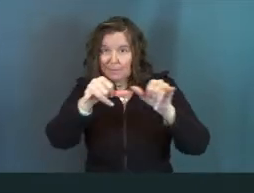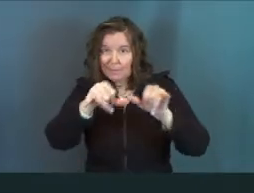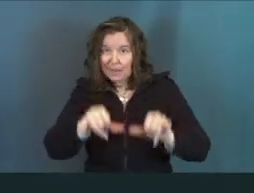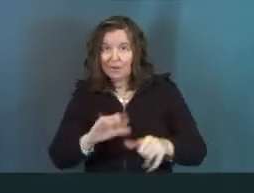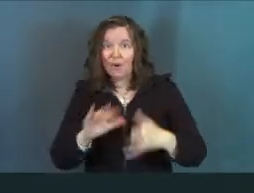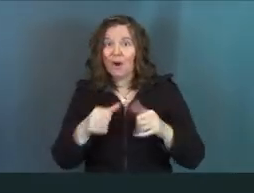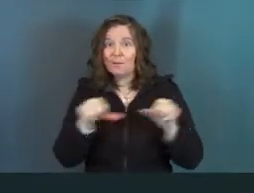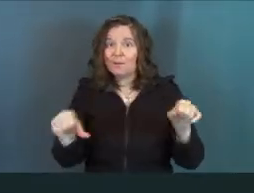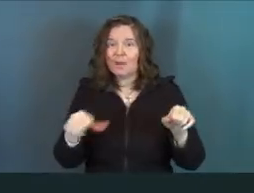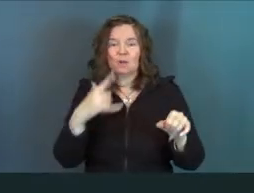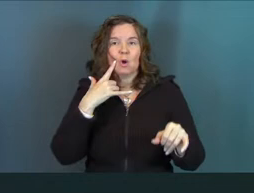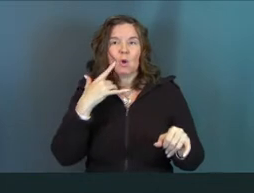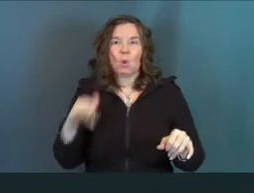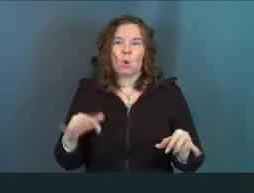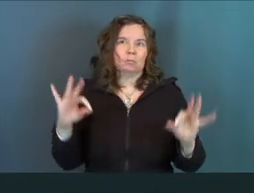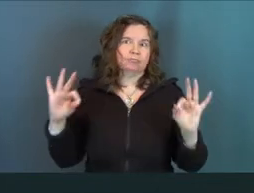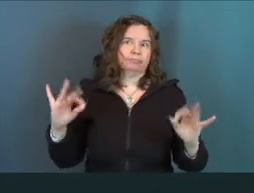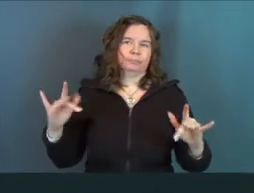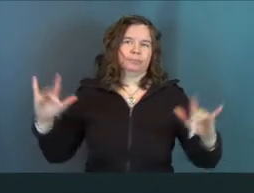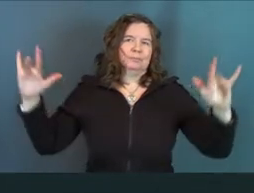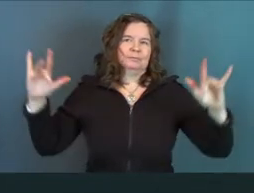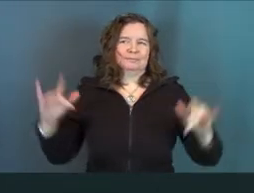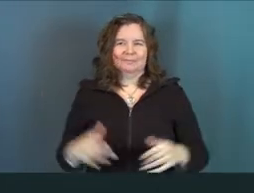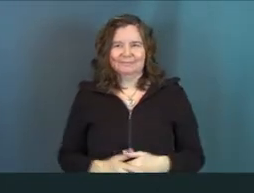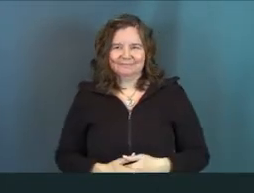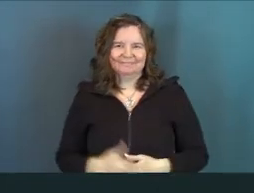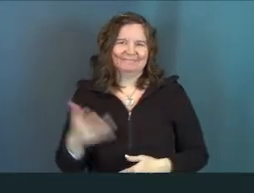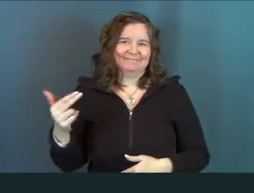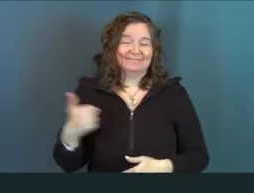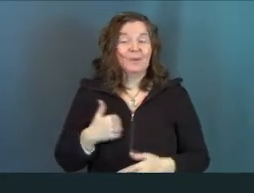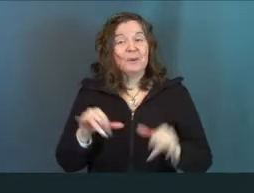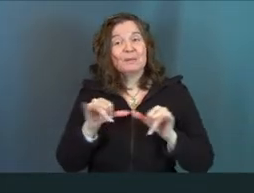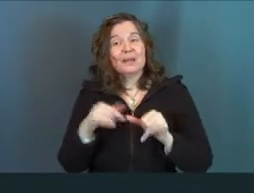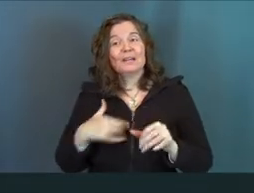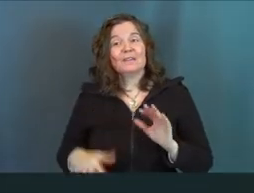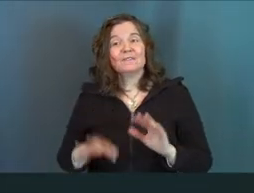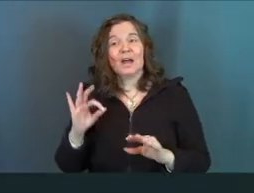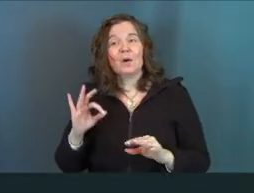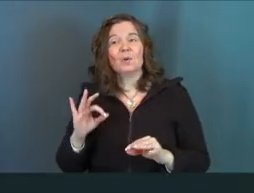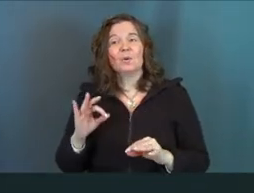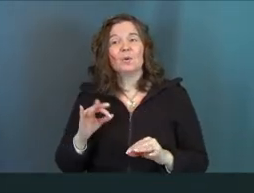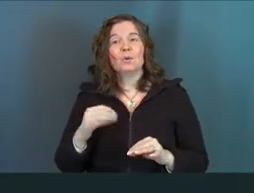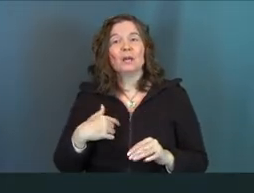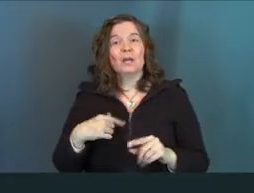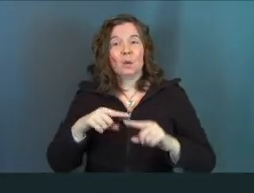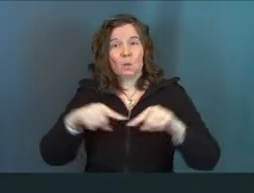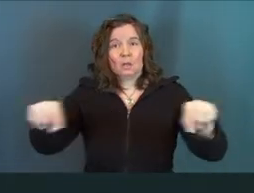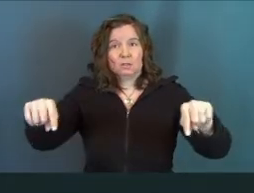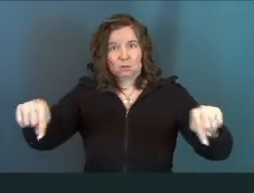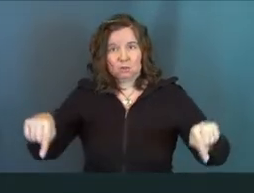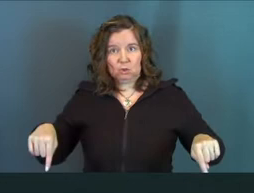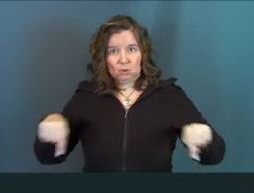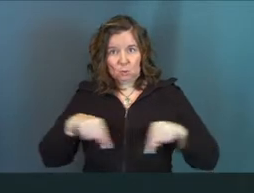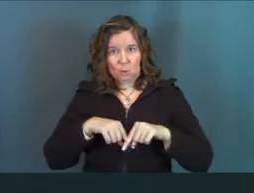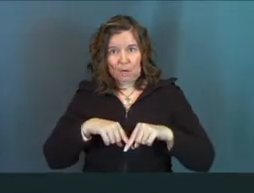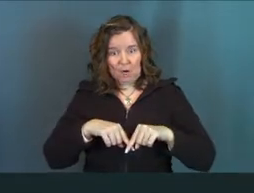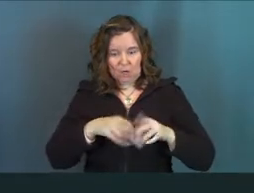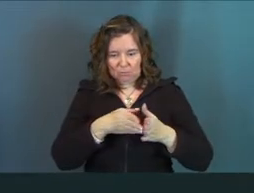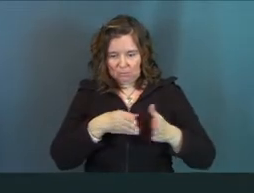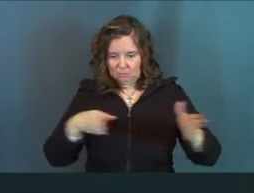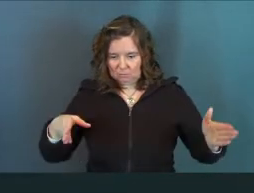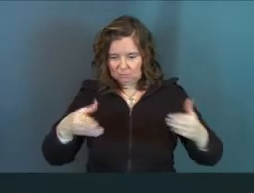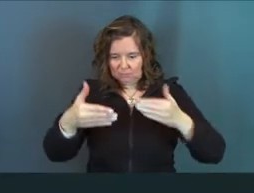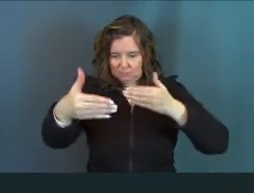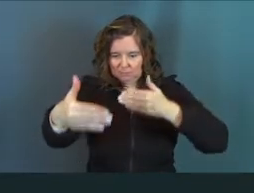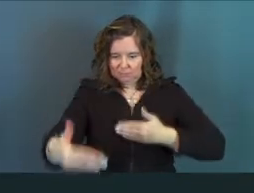all measuring tapes, solid gold, okay? It's going to be sick. When he measured it, he found it was a square as wide as it was long. In fact,